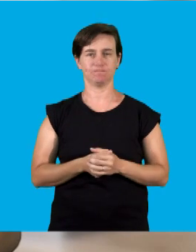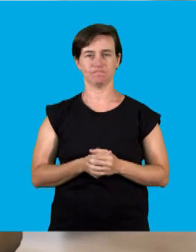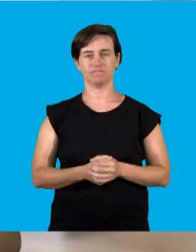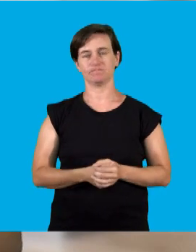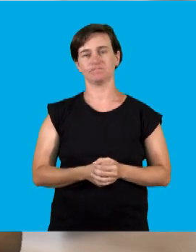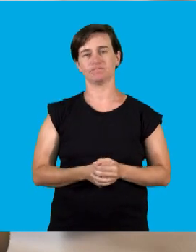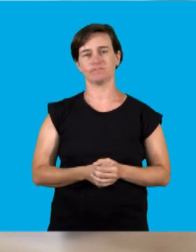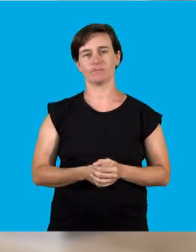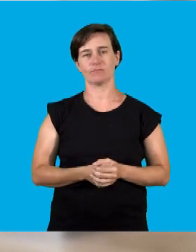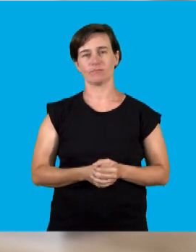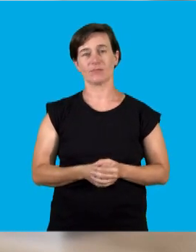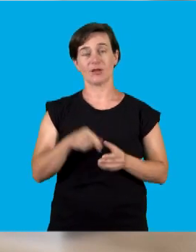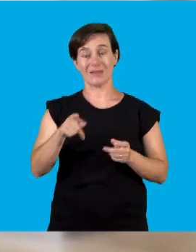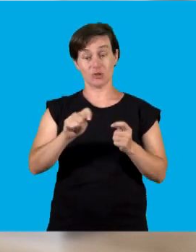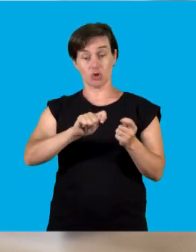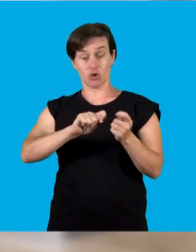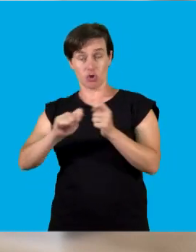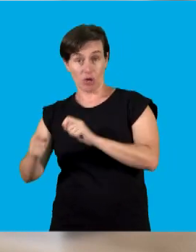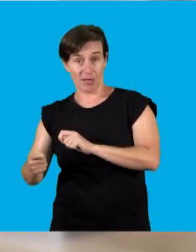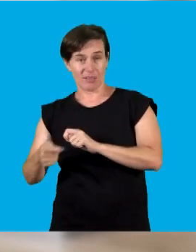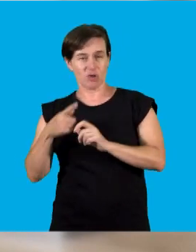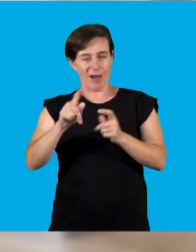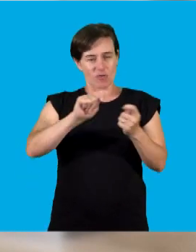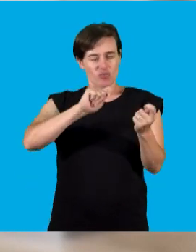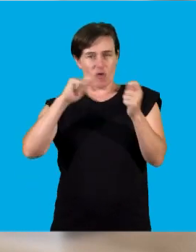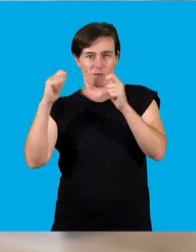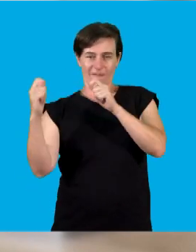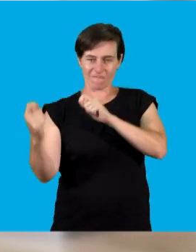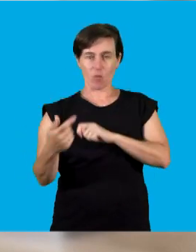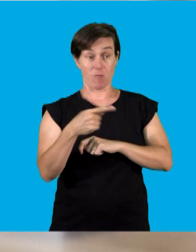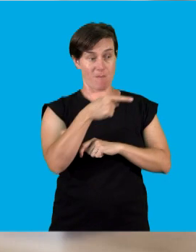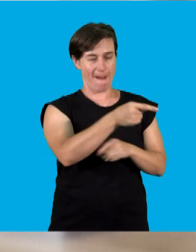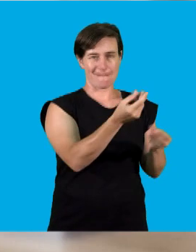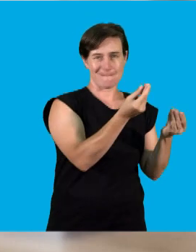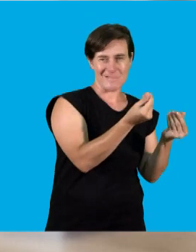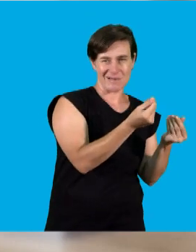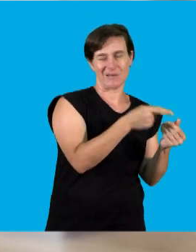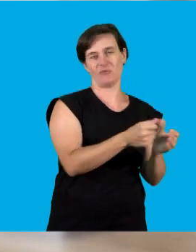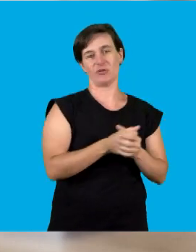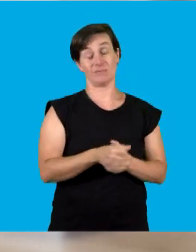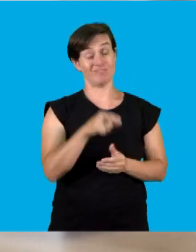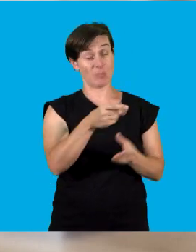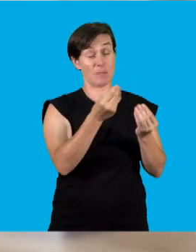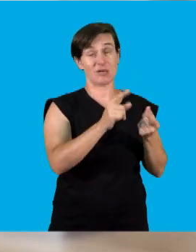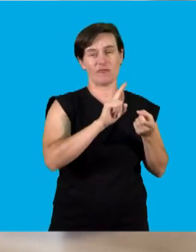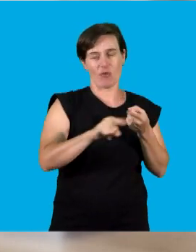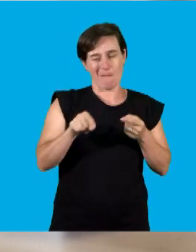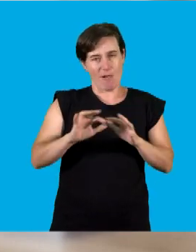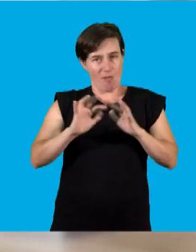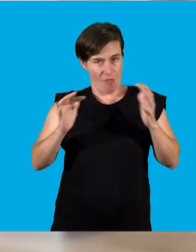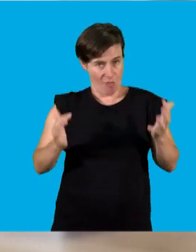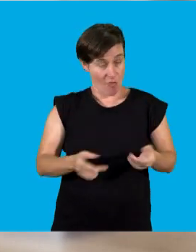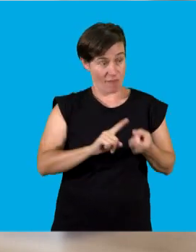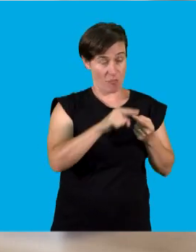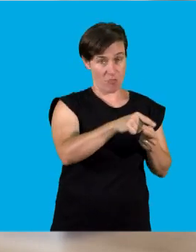sector deals mainly with the changing, with the transformation of the raw materials which are obtained from the primary sector